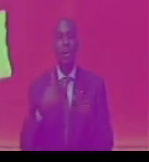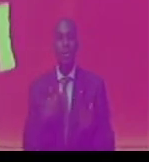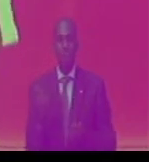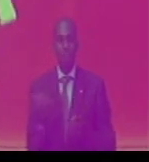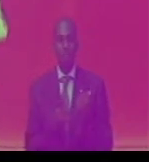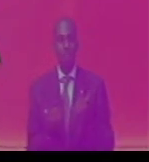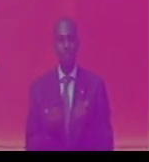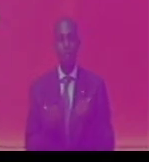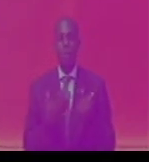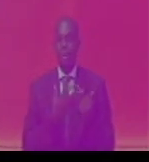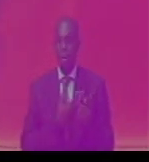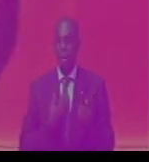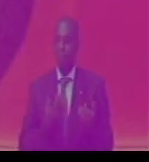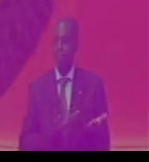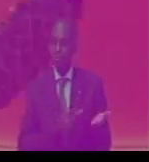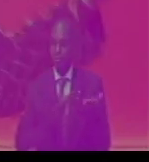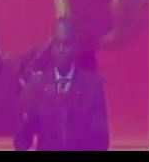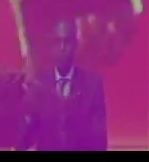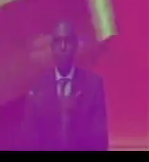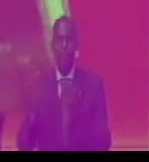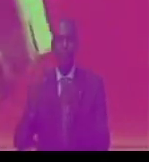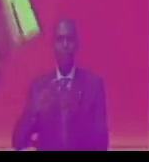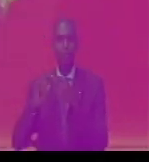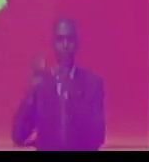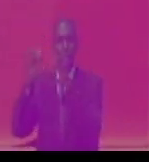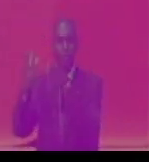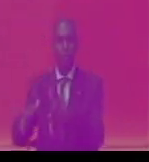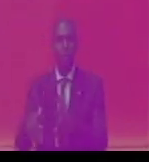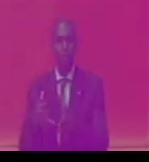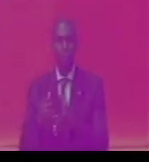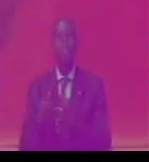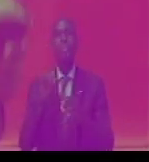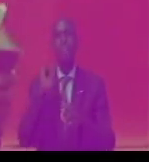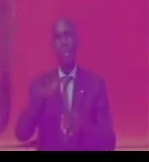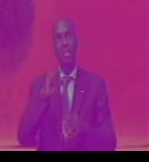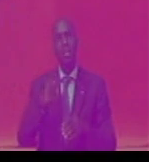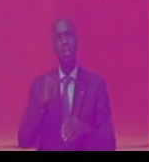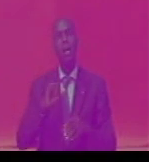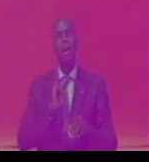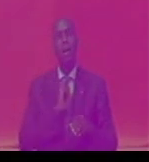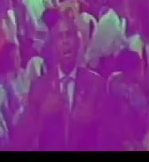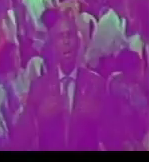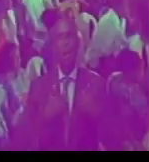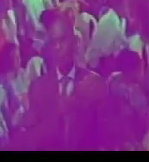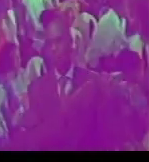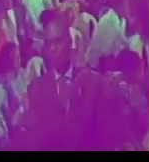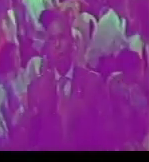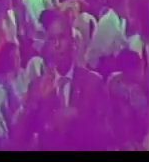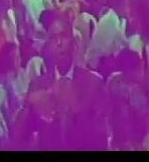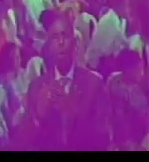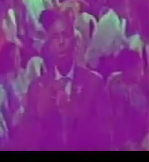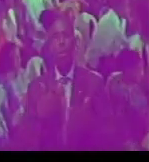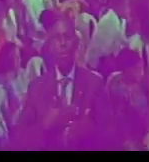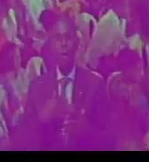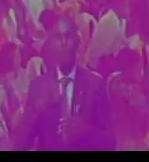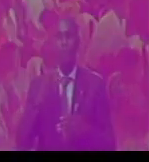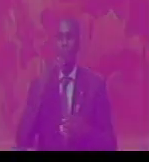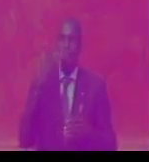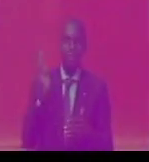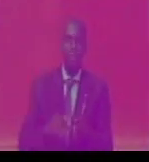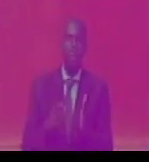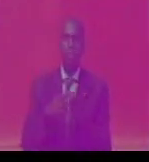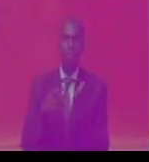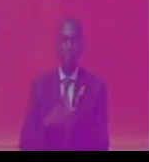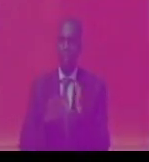car and you have a problem, you carry it to the manufacturer. And you go there and you drop it. I said, yes, Lord, I've dropped all the nyama nyama in